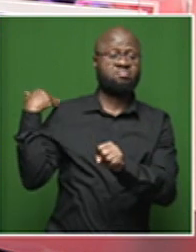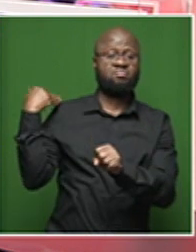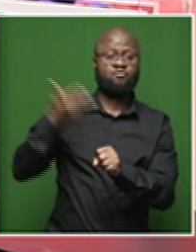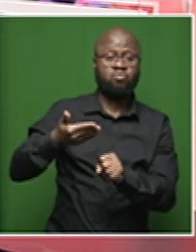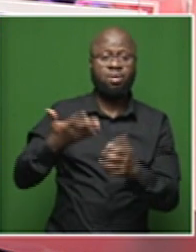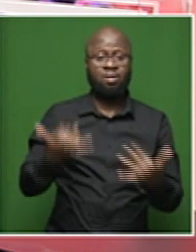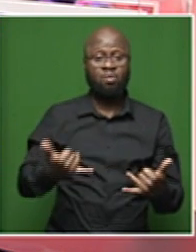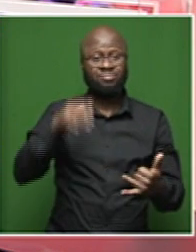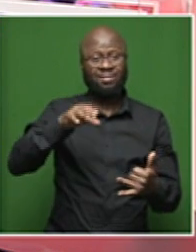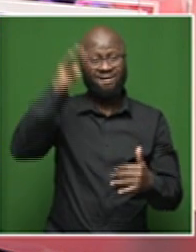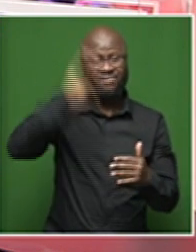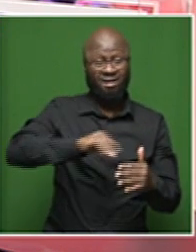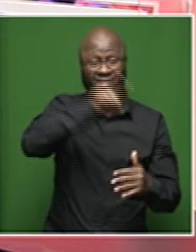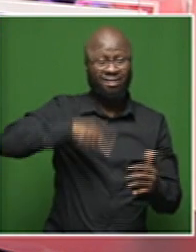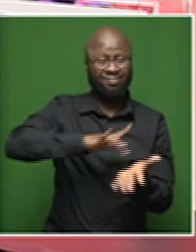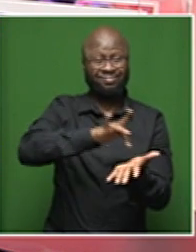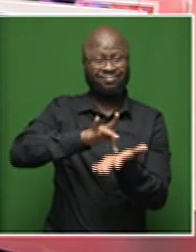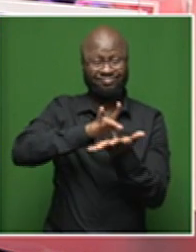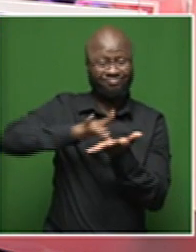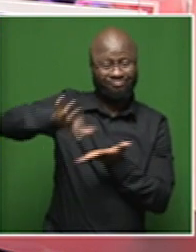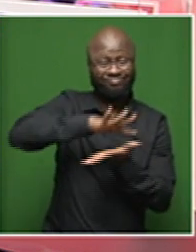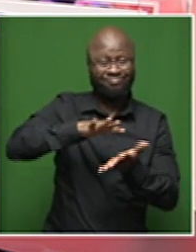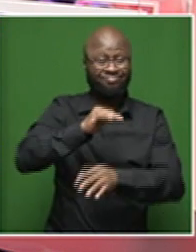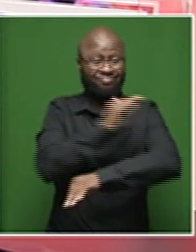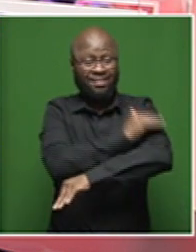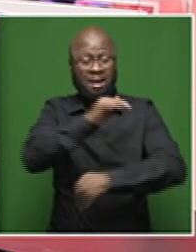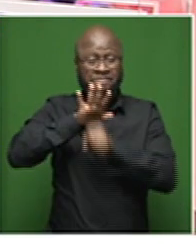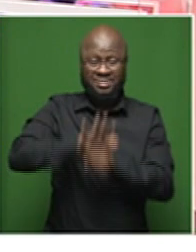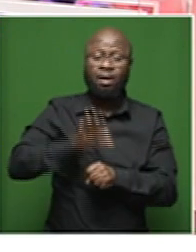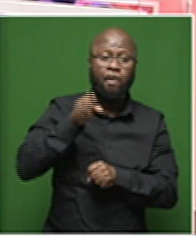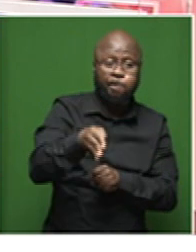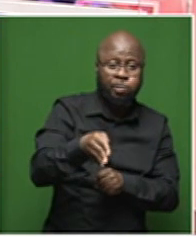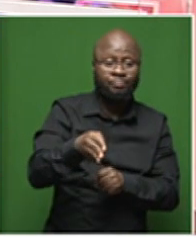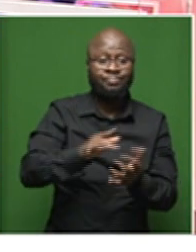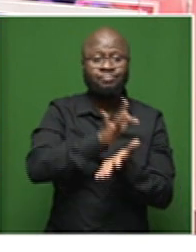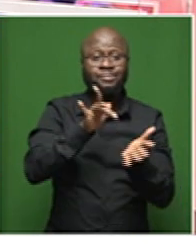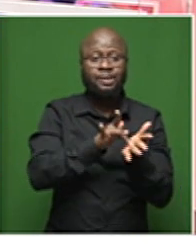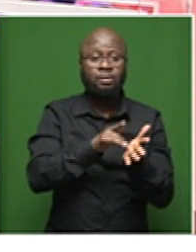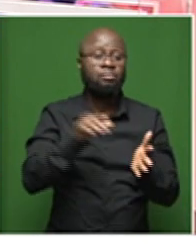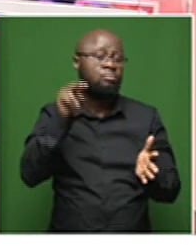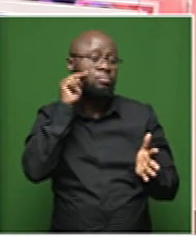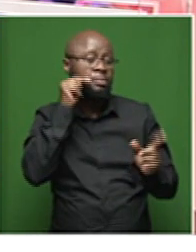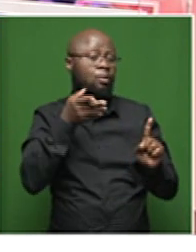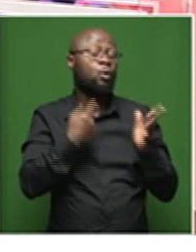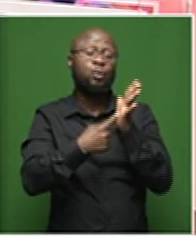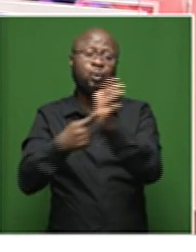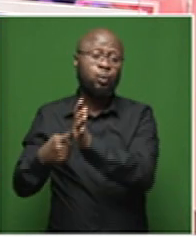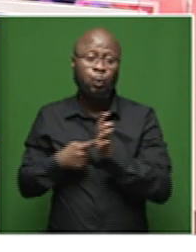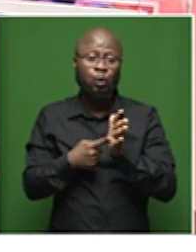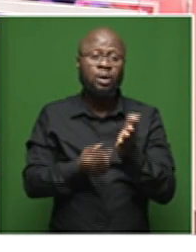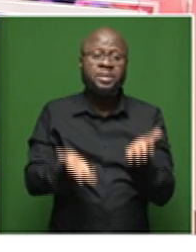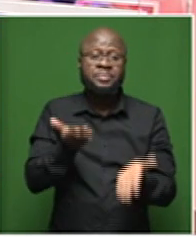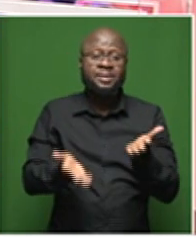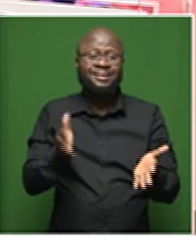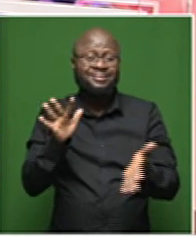center of the disease. Now, the latest South African National Health and Nutrition Examination survey shows that 9 in 10